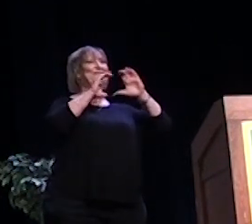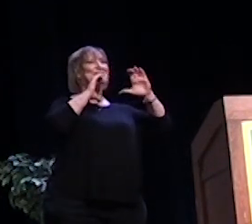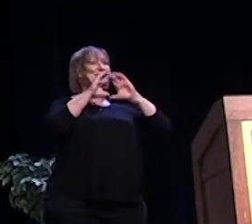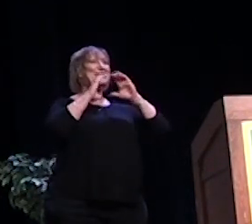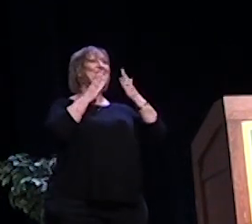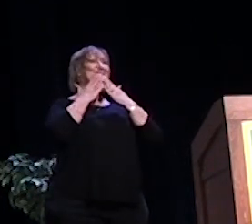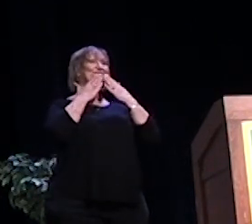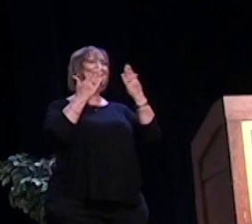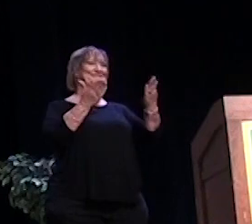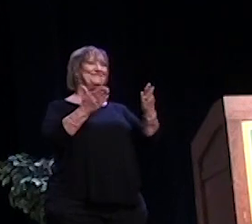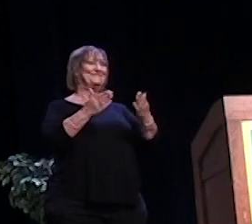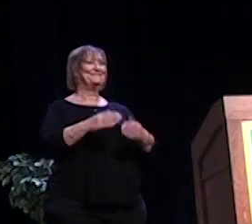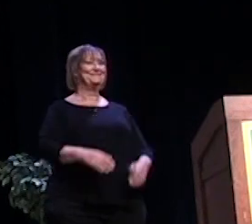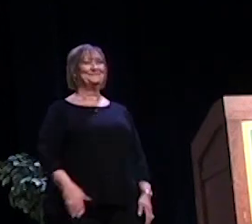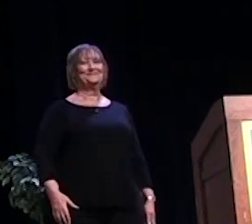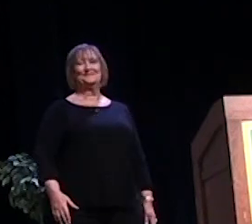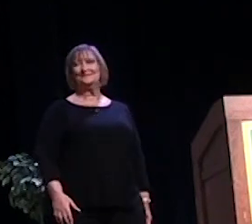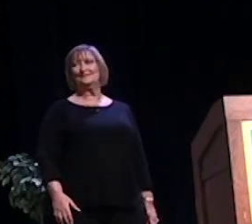thank you.